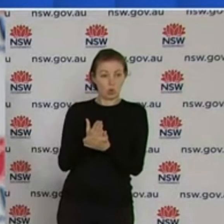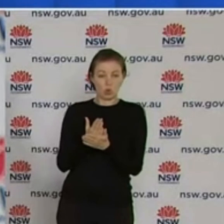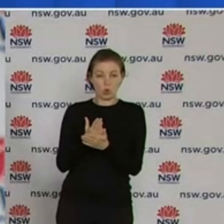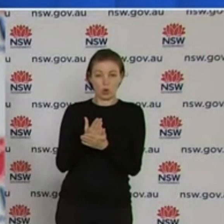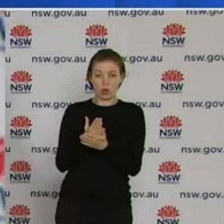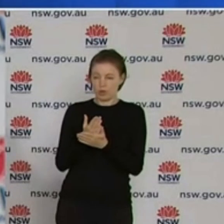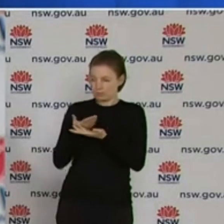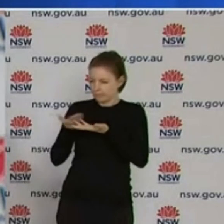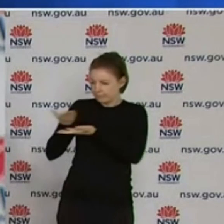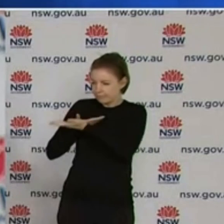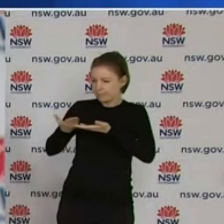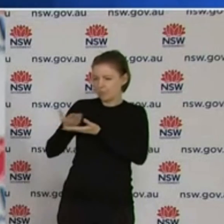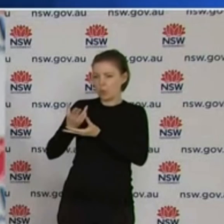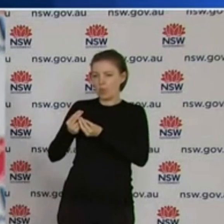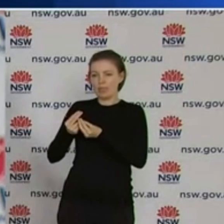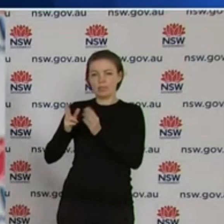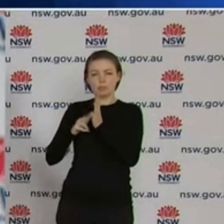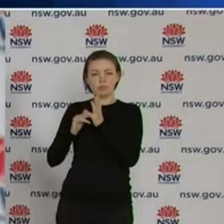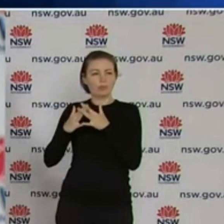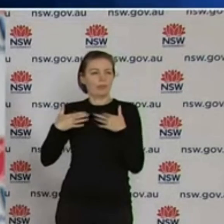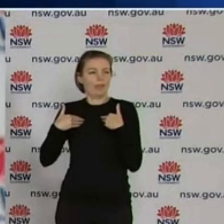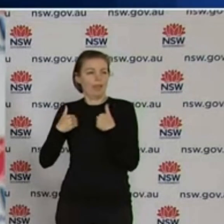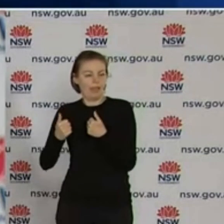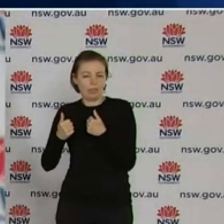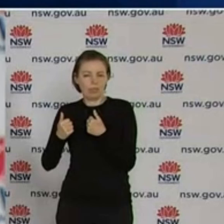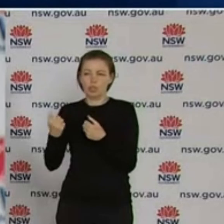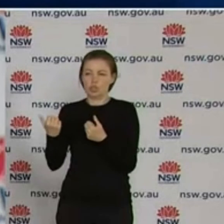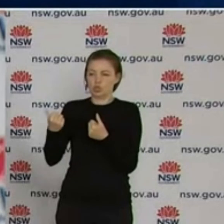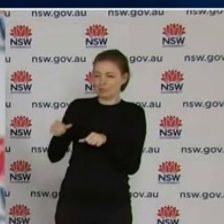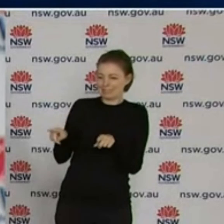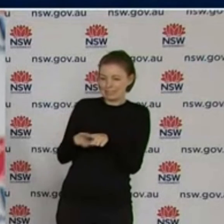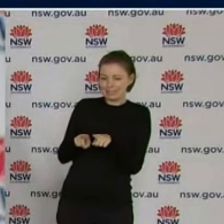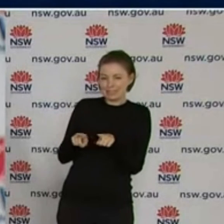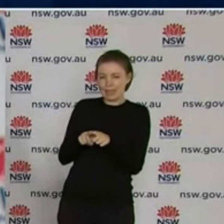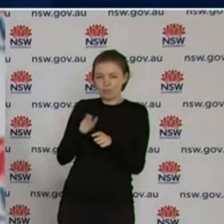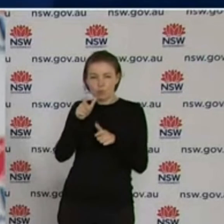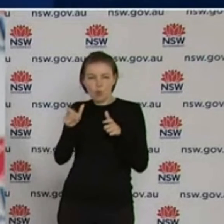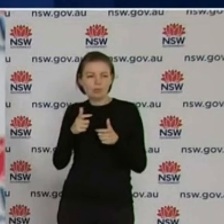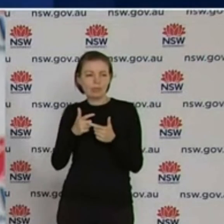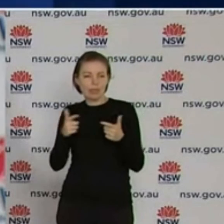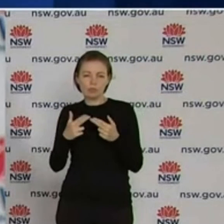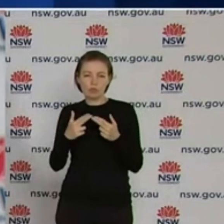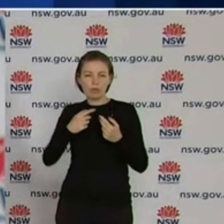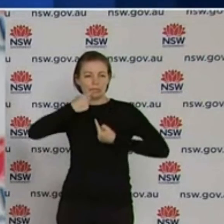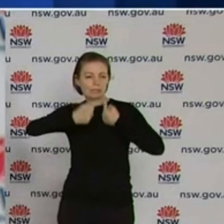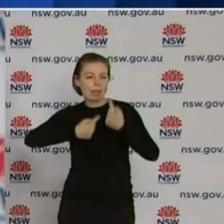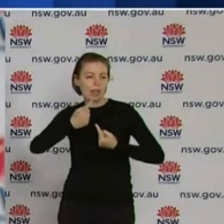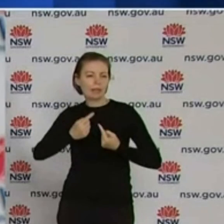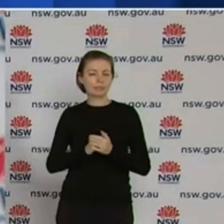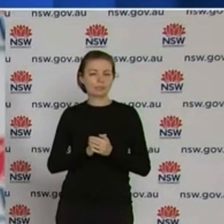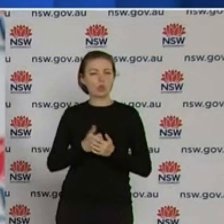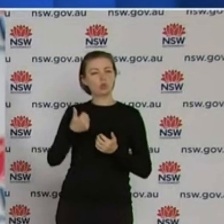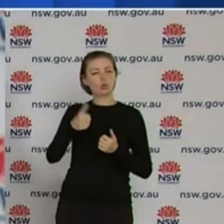describing the situation. So the clinicians used the language that in October there could be several weeks where the system is